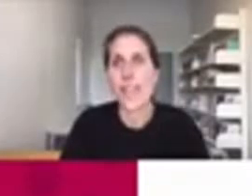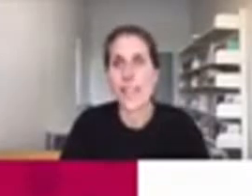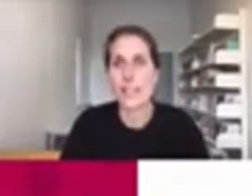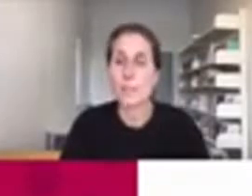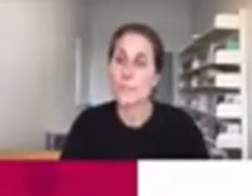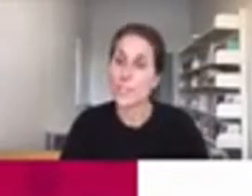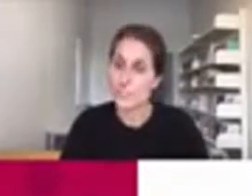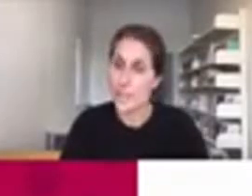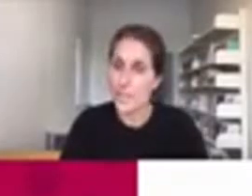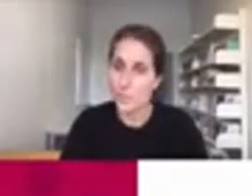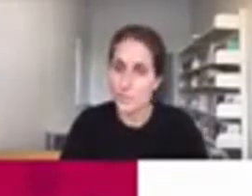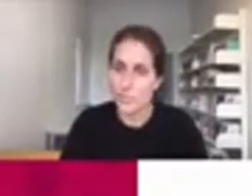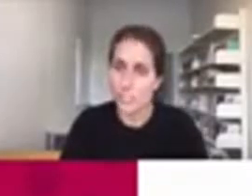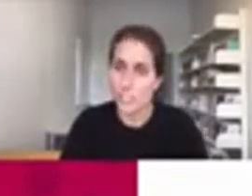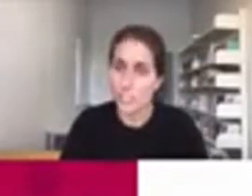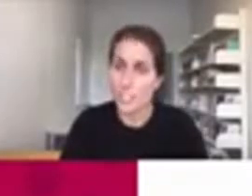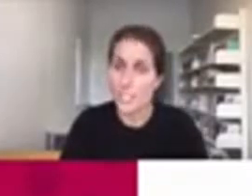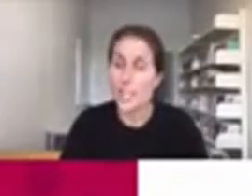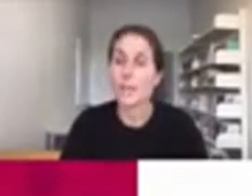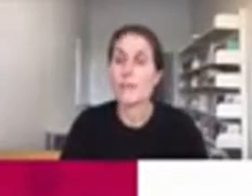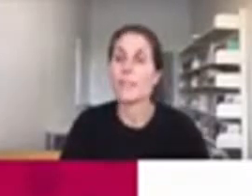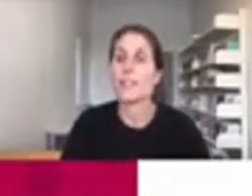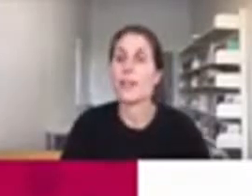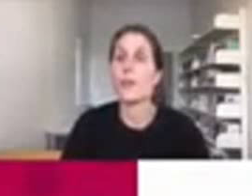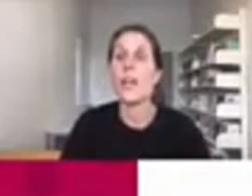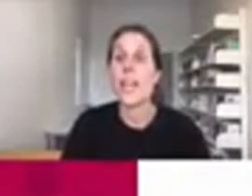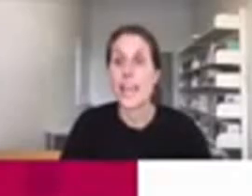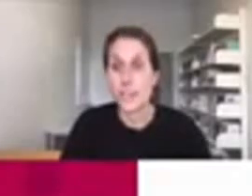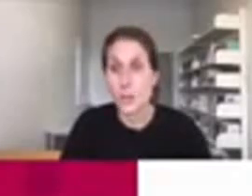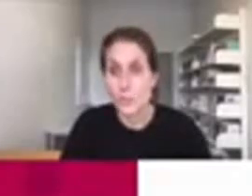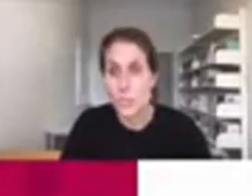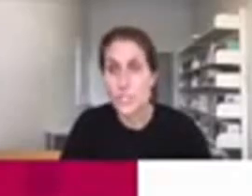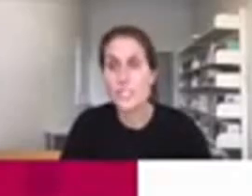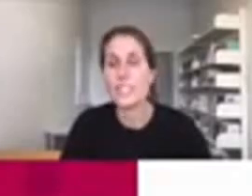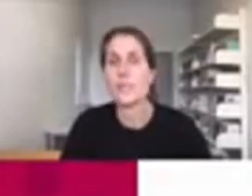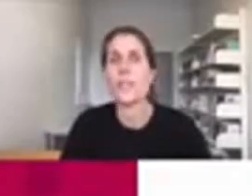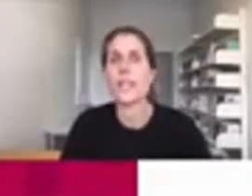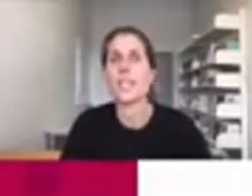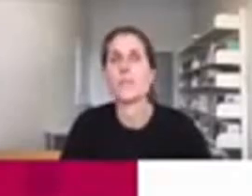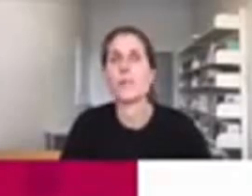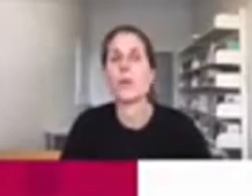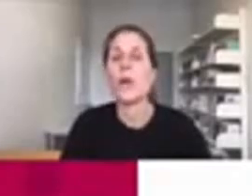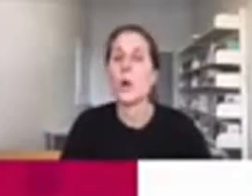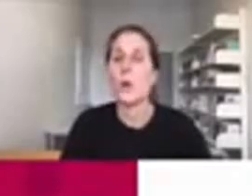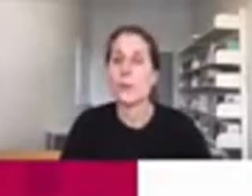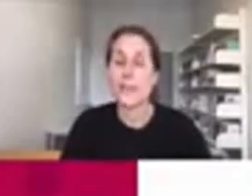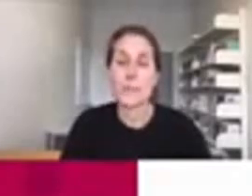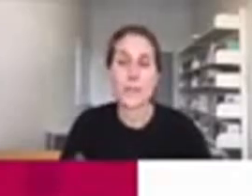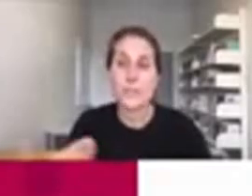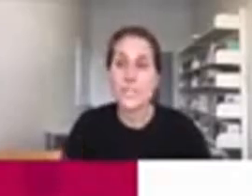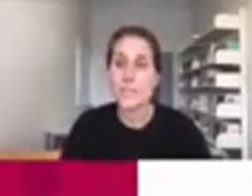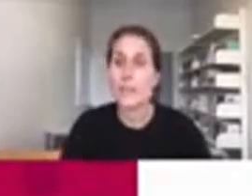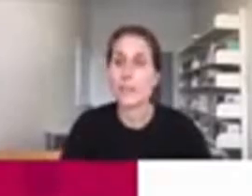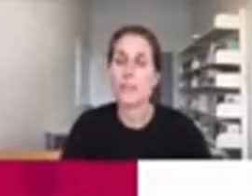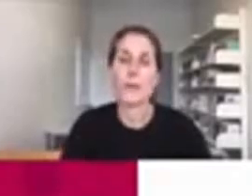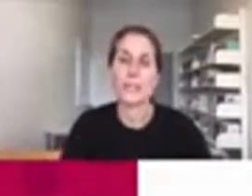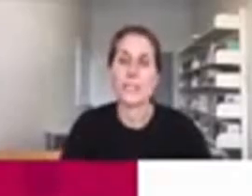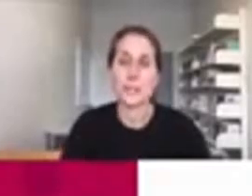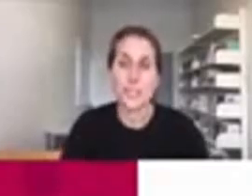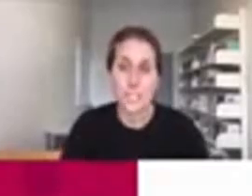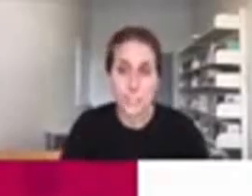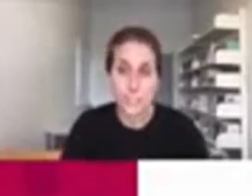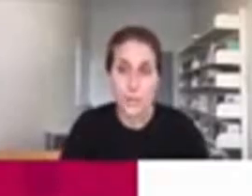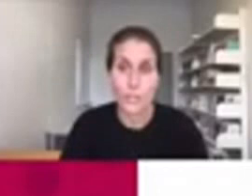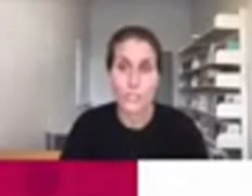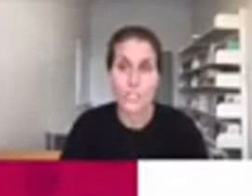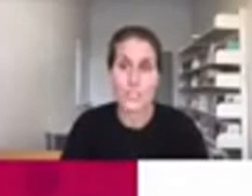because they had slightly more discretionary time and so had an opportunity to engage more, or whether because they'd been thrown